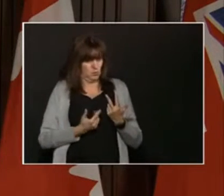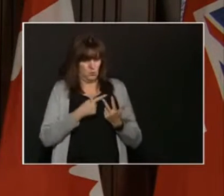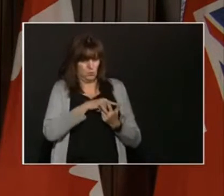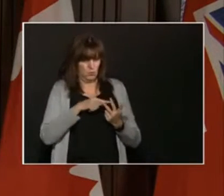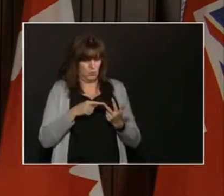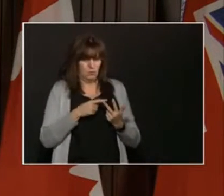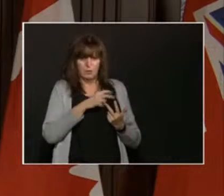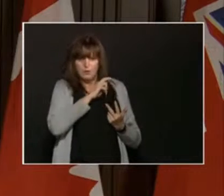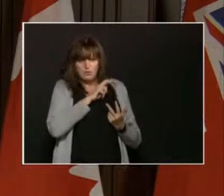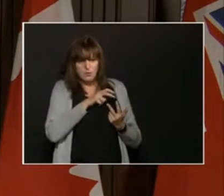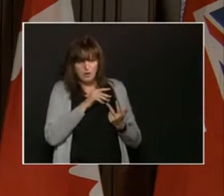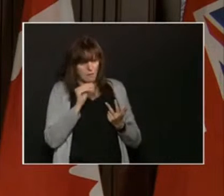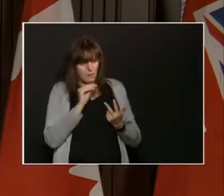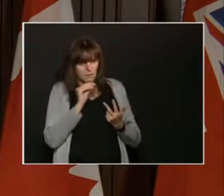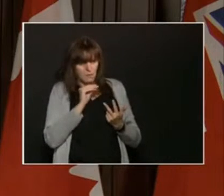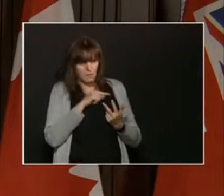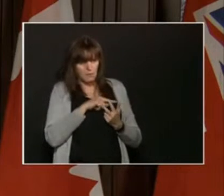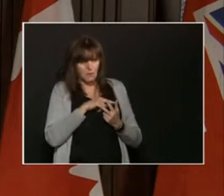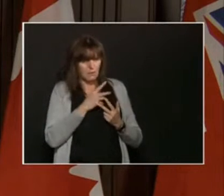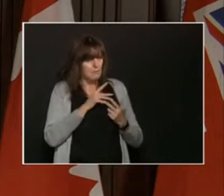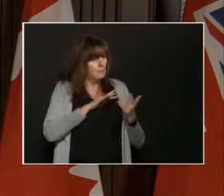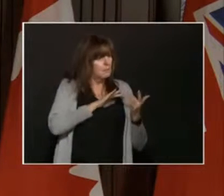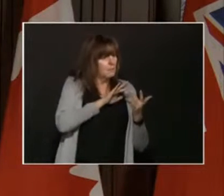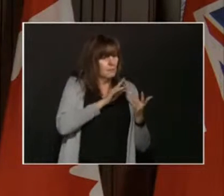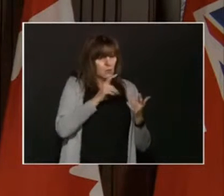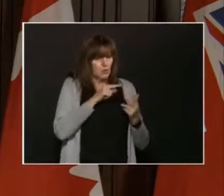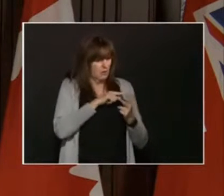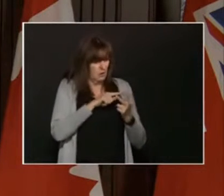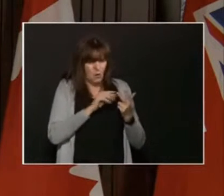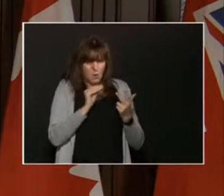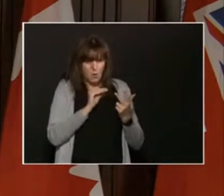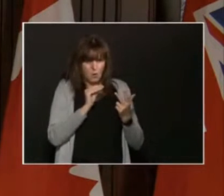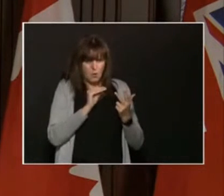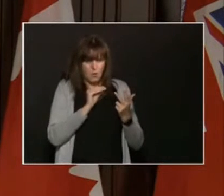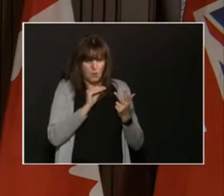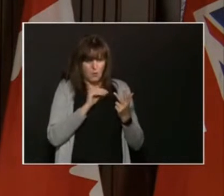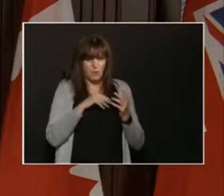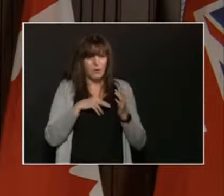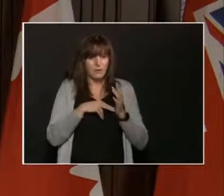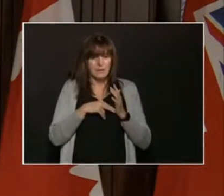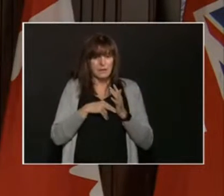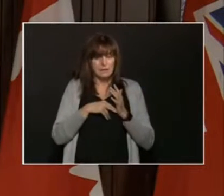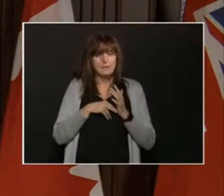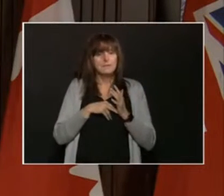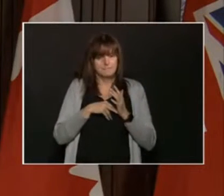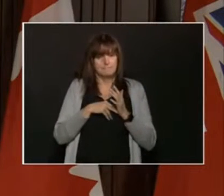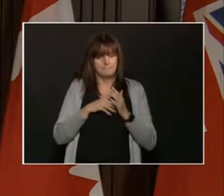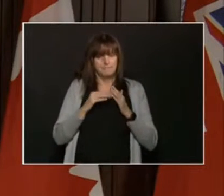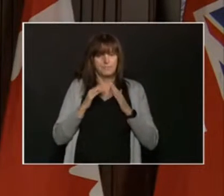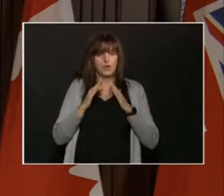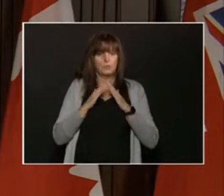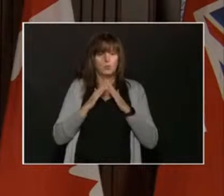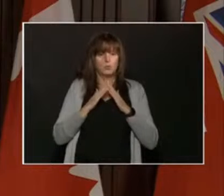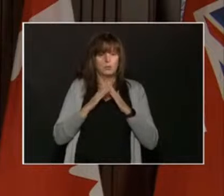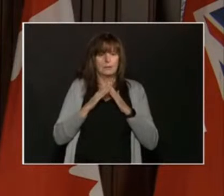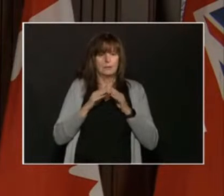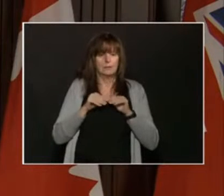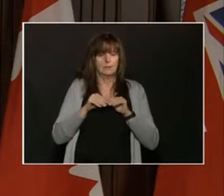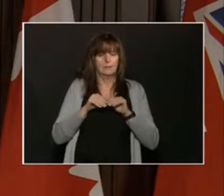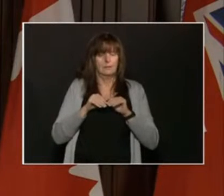that's confirmed, we have evidence then of community transmission. And that is a very serious